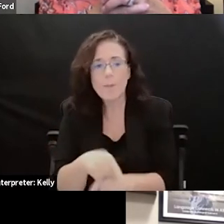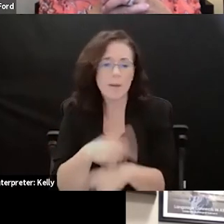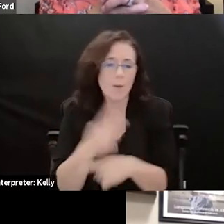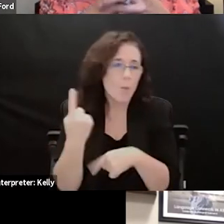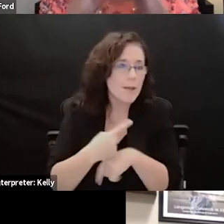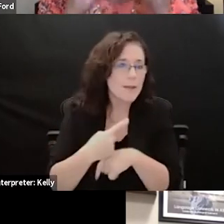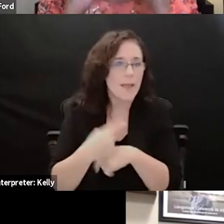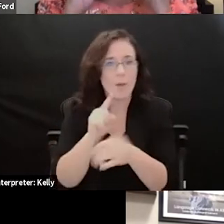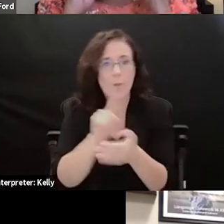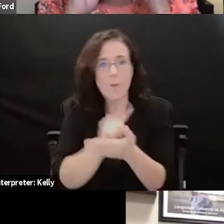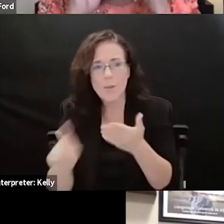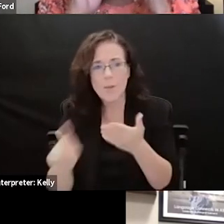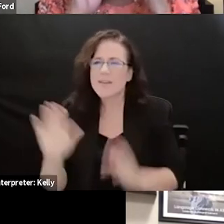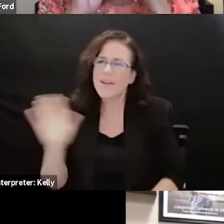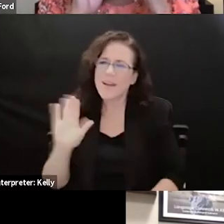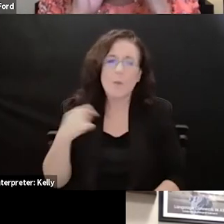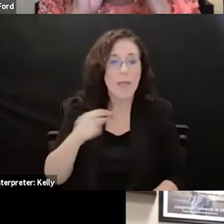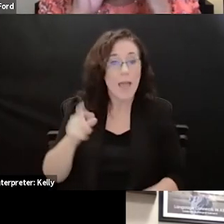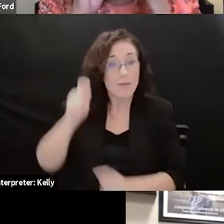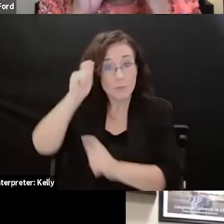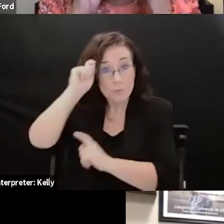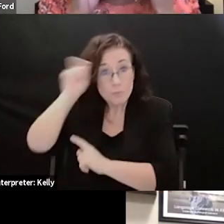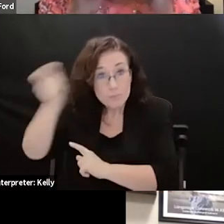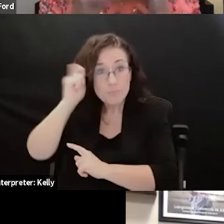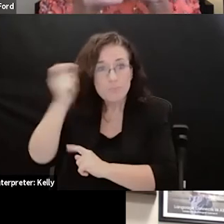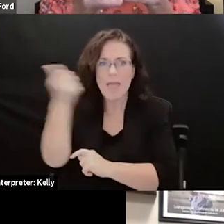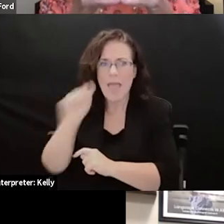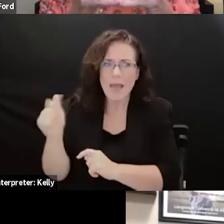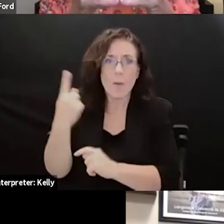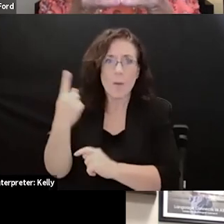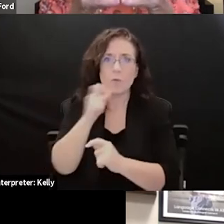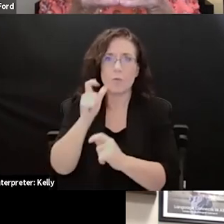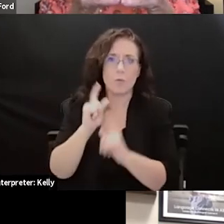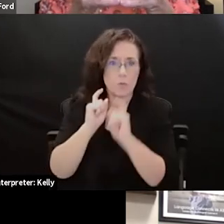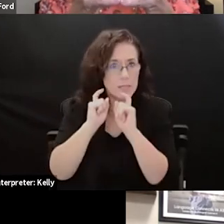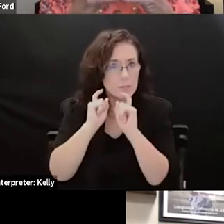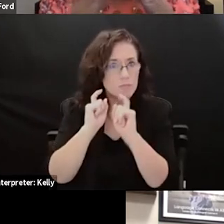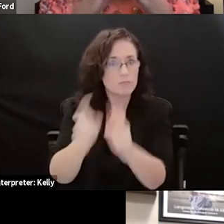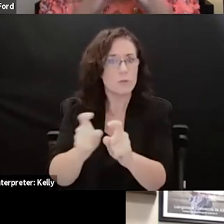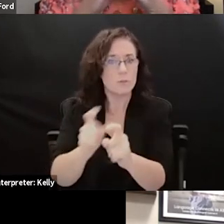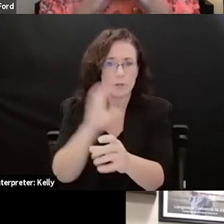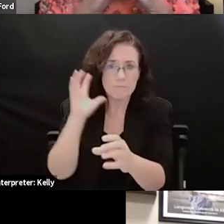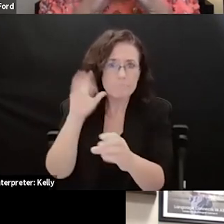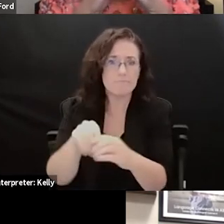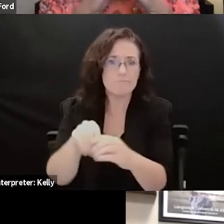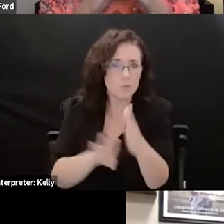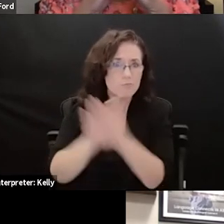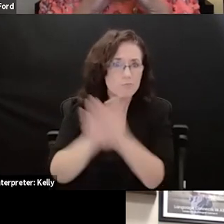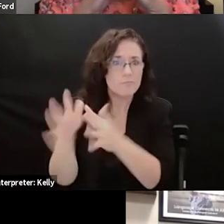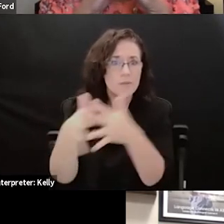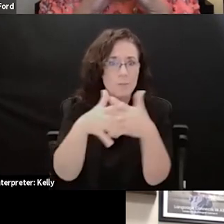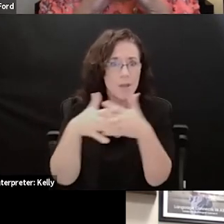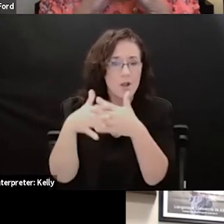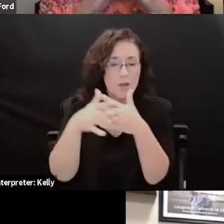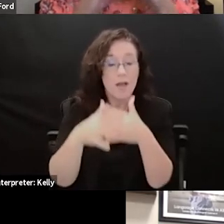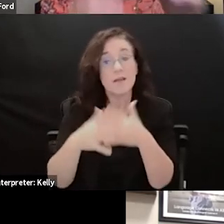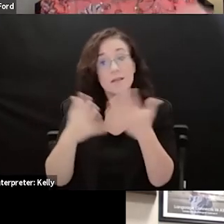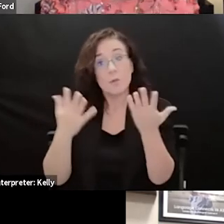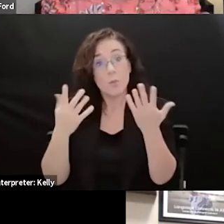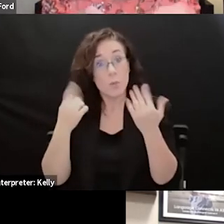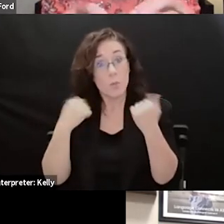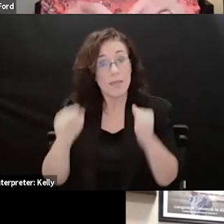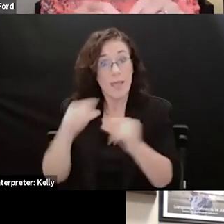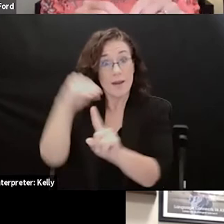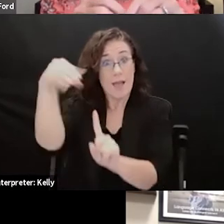contributed and also recognizing the struggles as well as the triumphs and so i i present with you and i've had